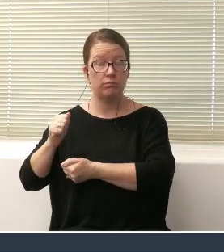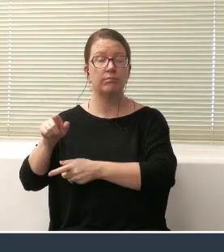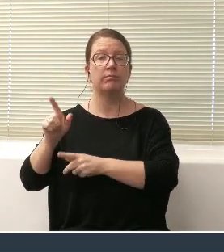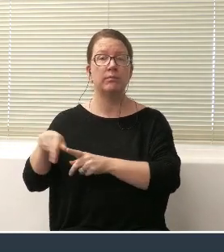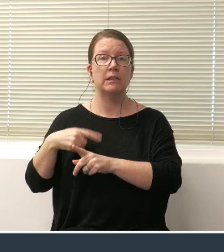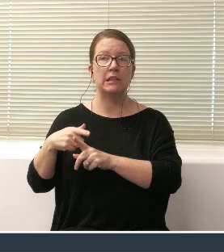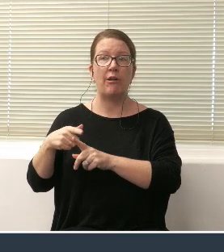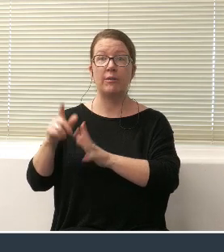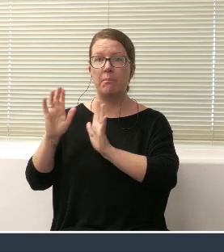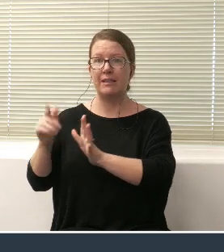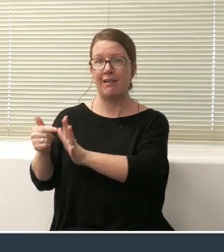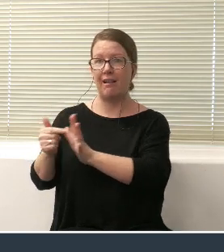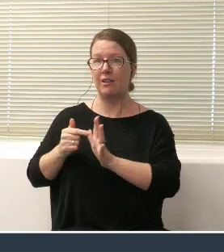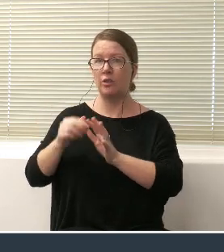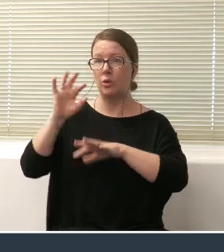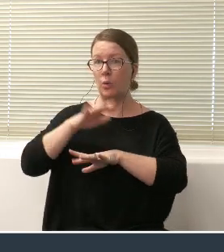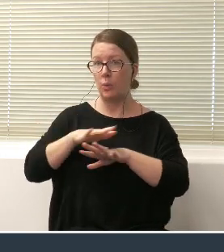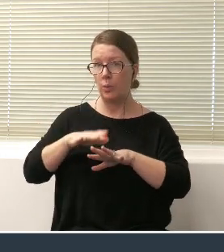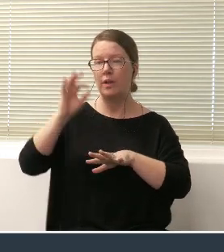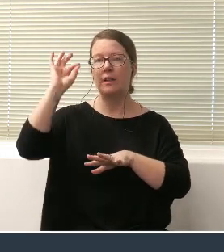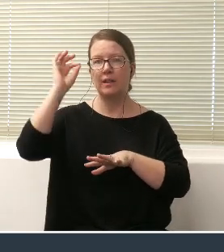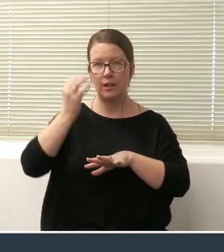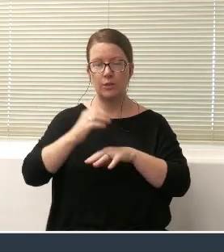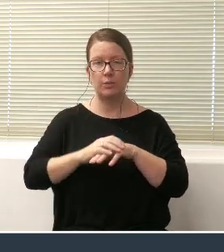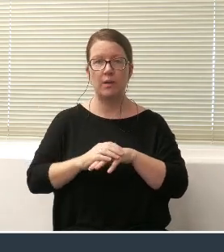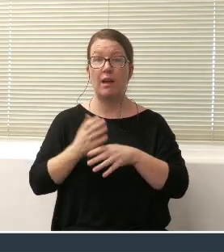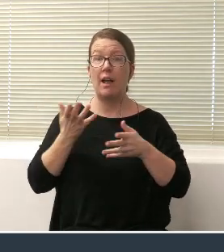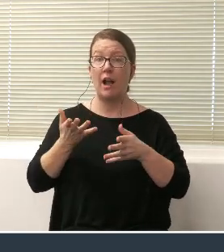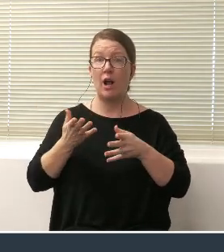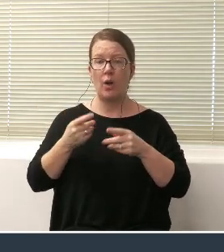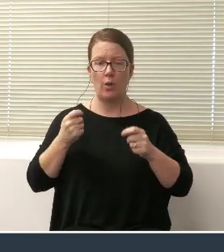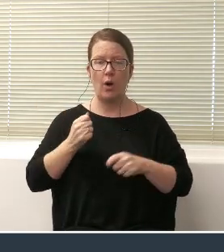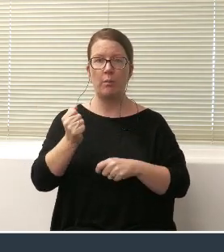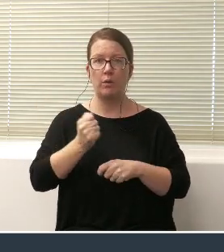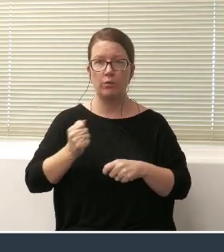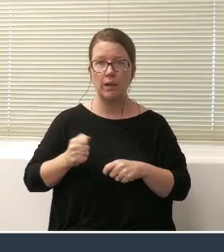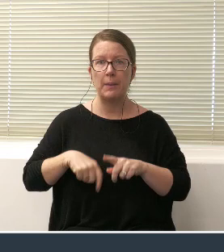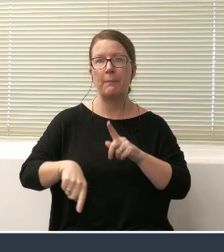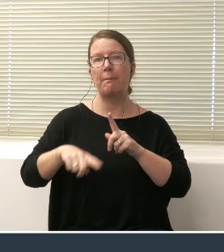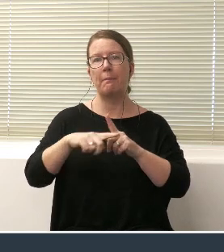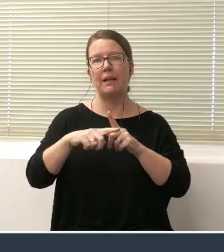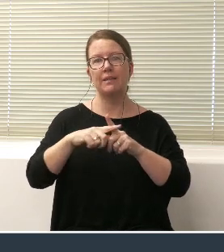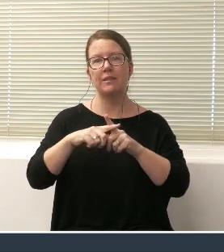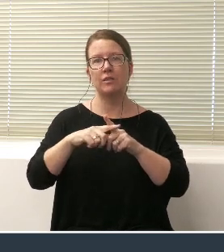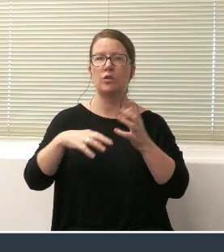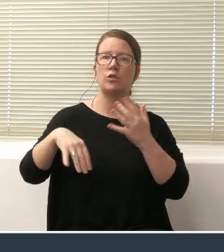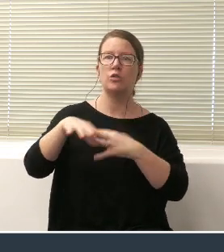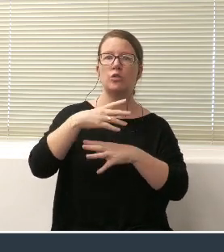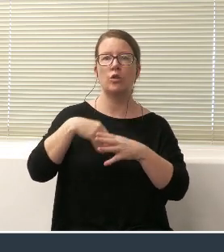council. So the guidelines of how it operates, including socially responsible investing, would be set by